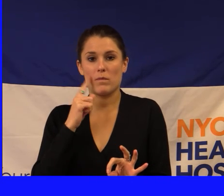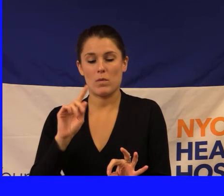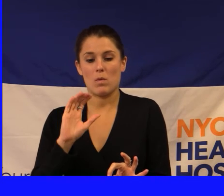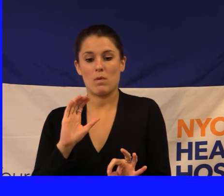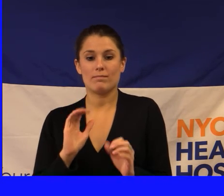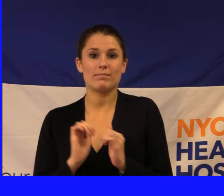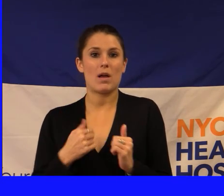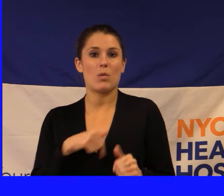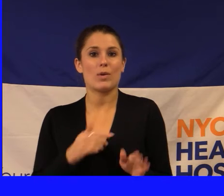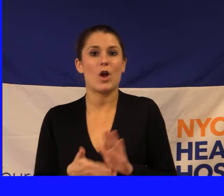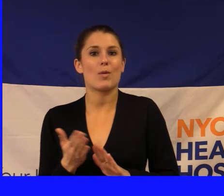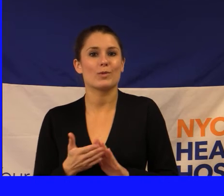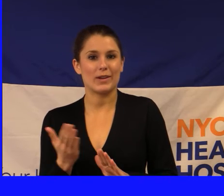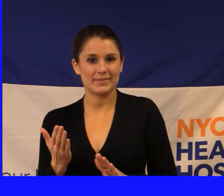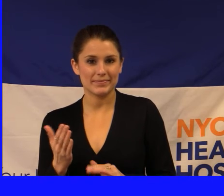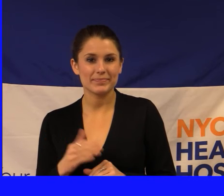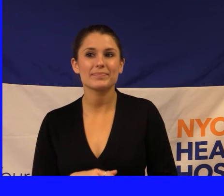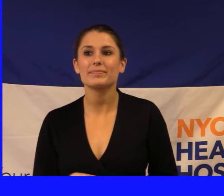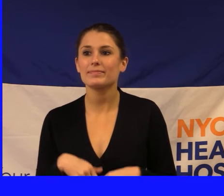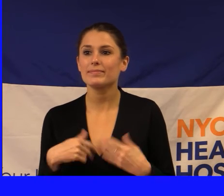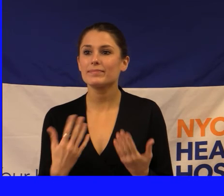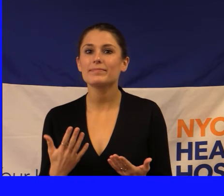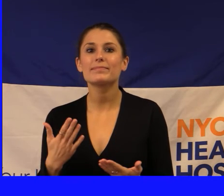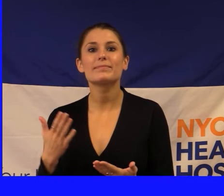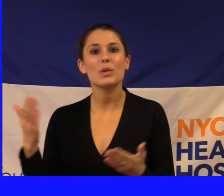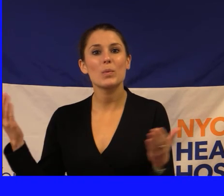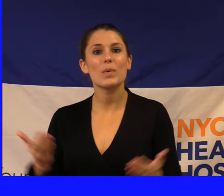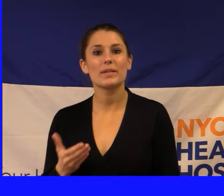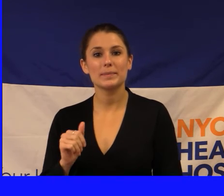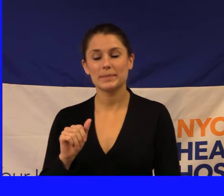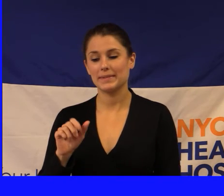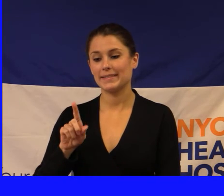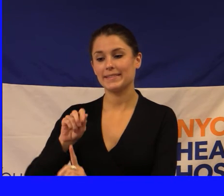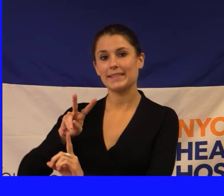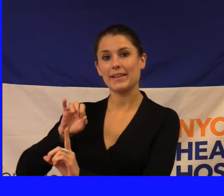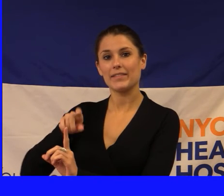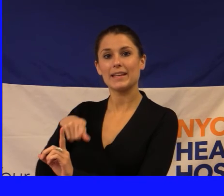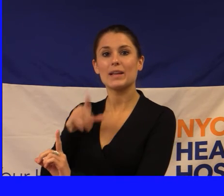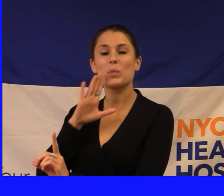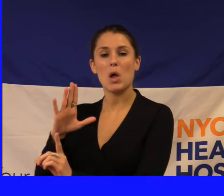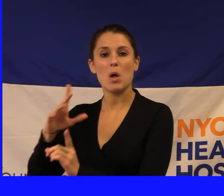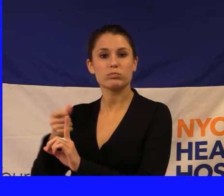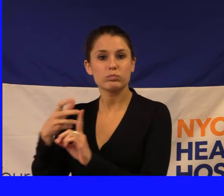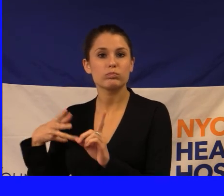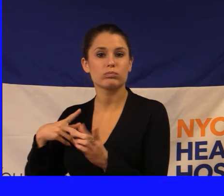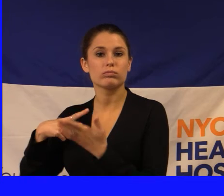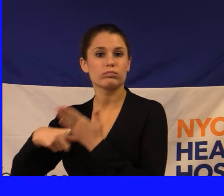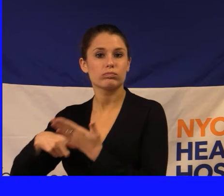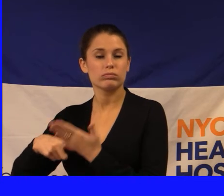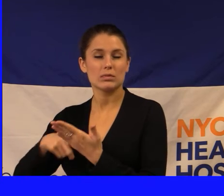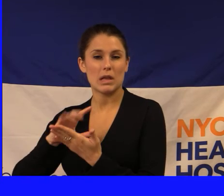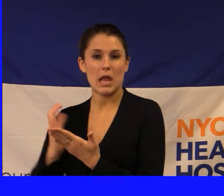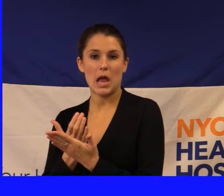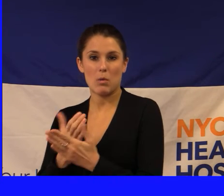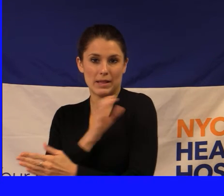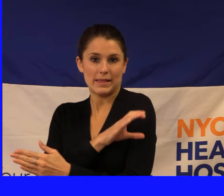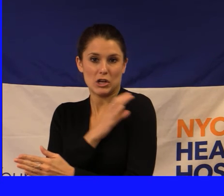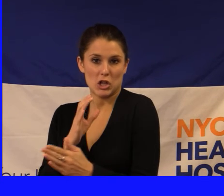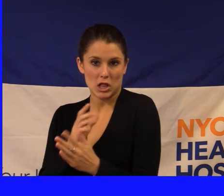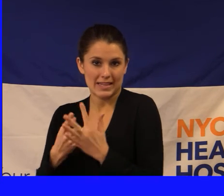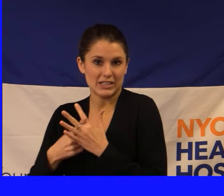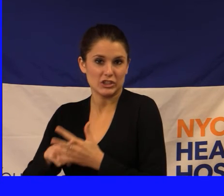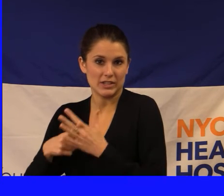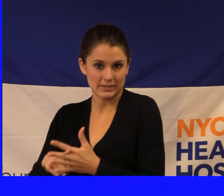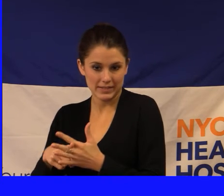about this type of work. So welcome, David, and he'll speak to you more later on about our clinical initiatives and our path forward.